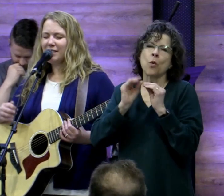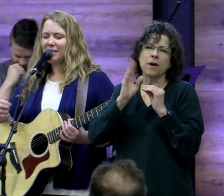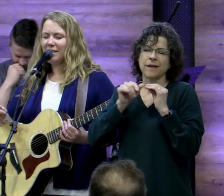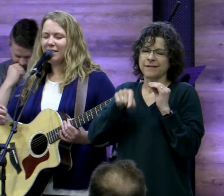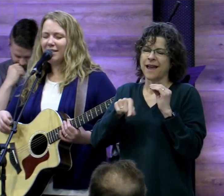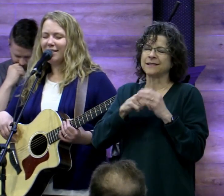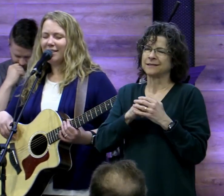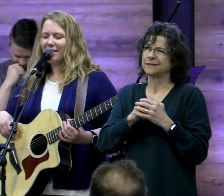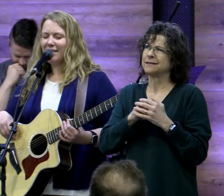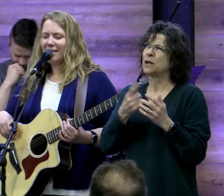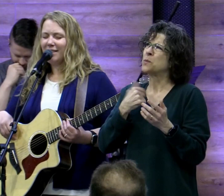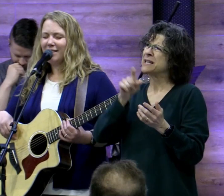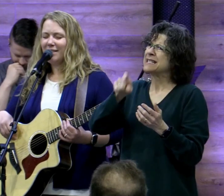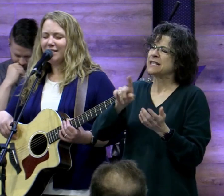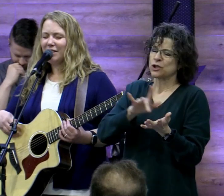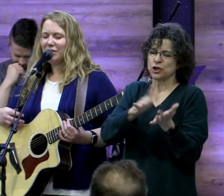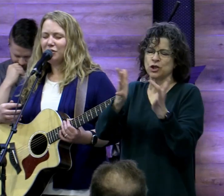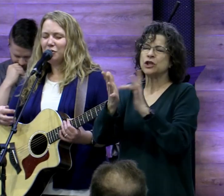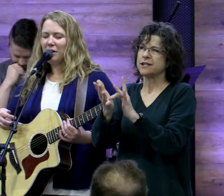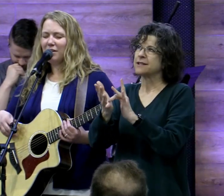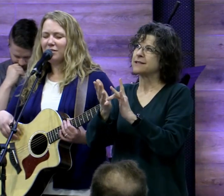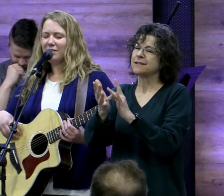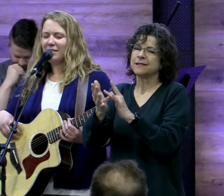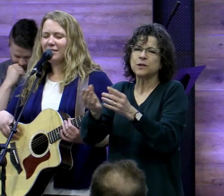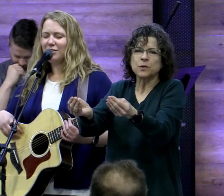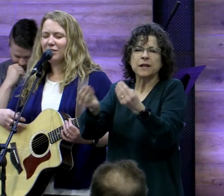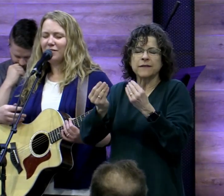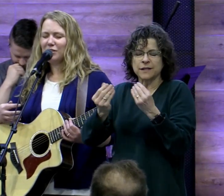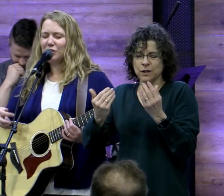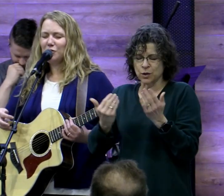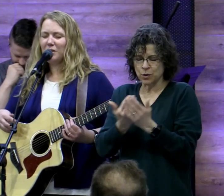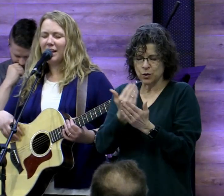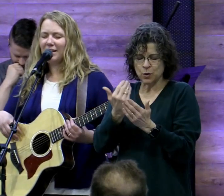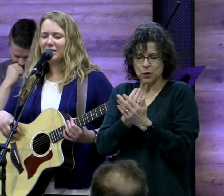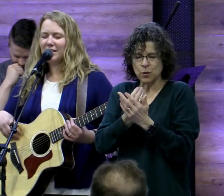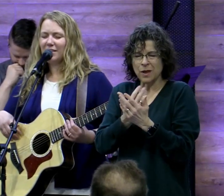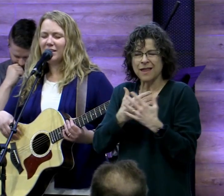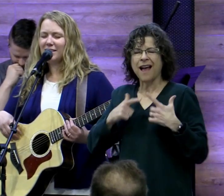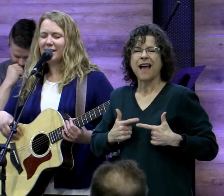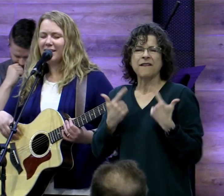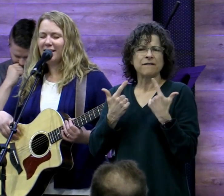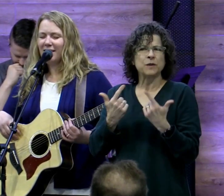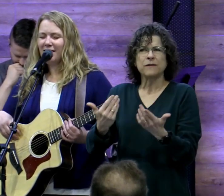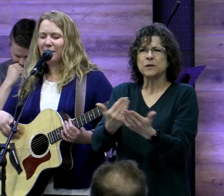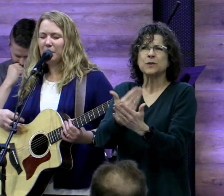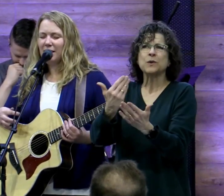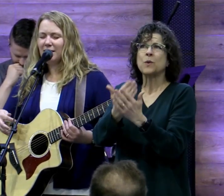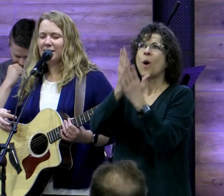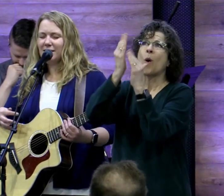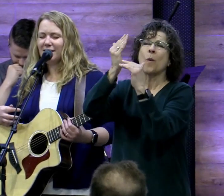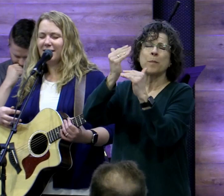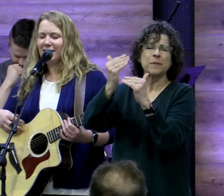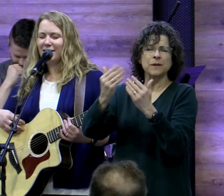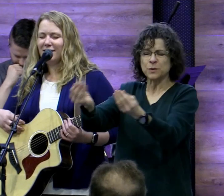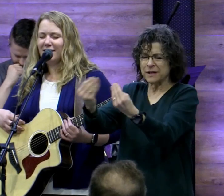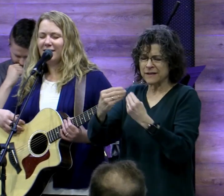Jesus is needed to give us new hearts, to give us new lives, to give us